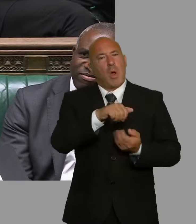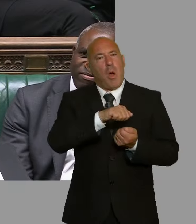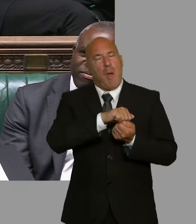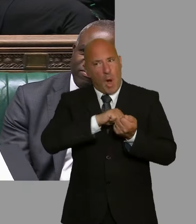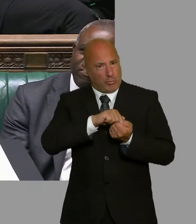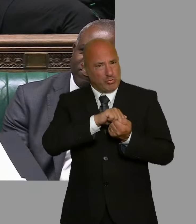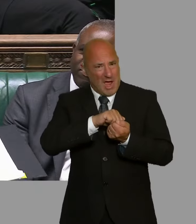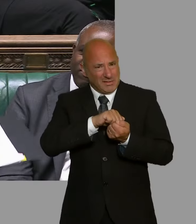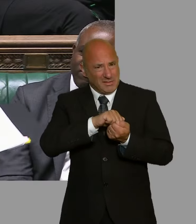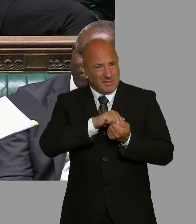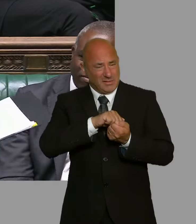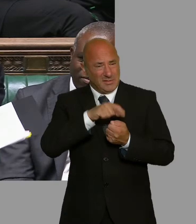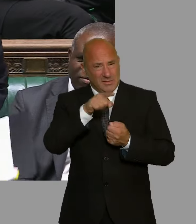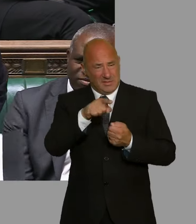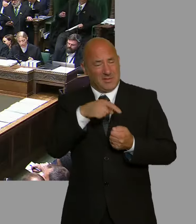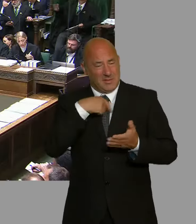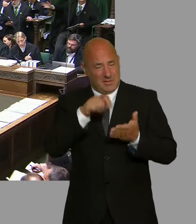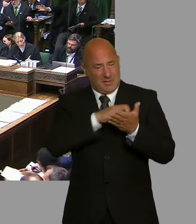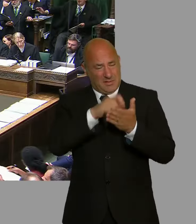perhaps she should apologise for that.